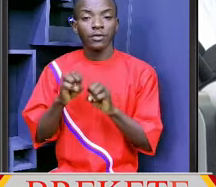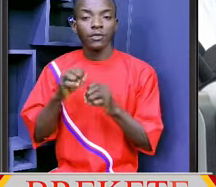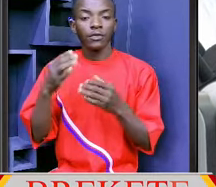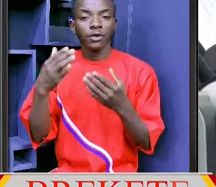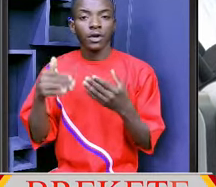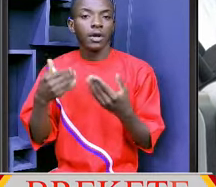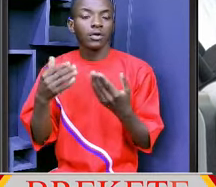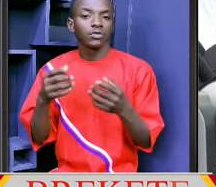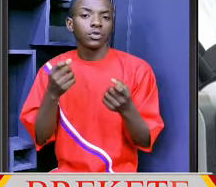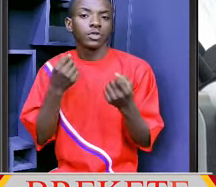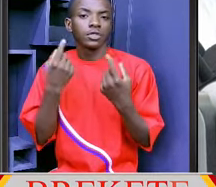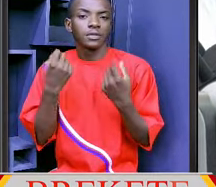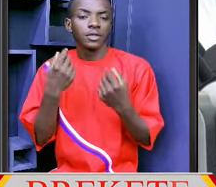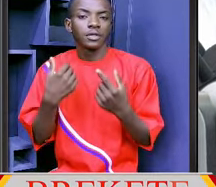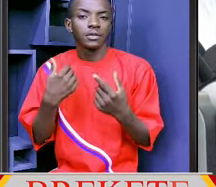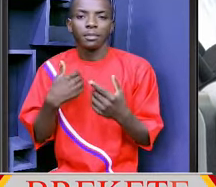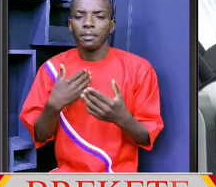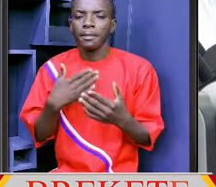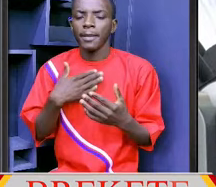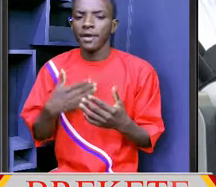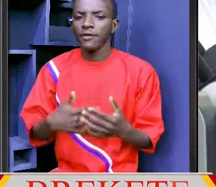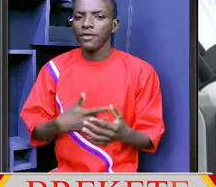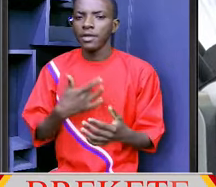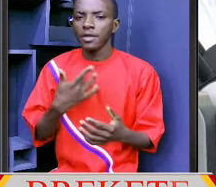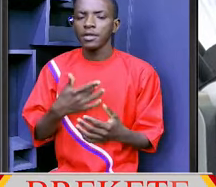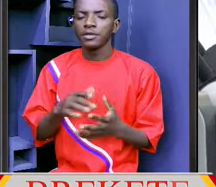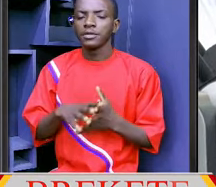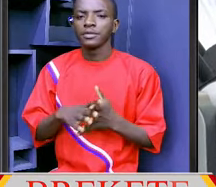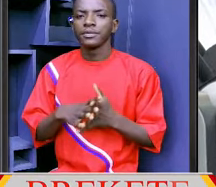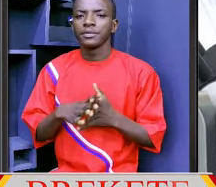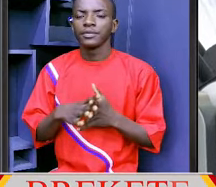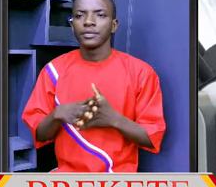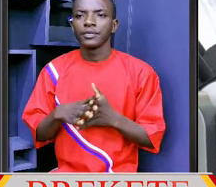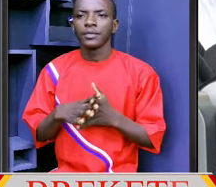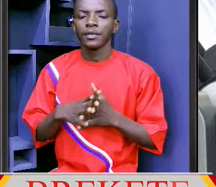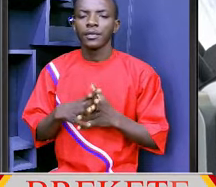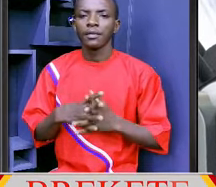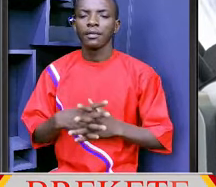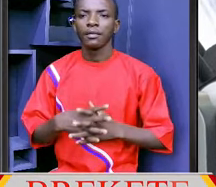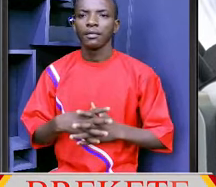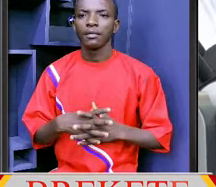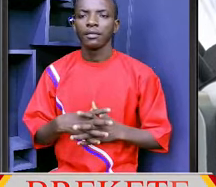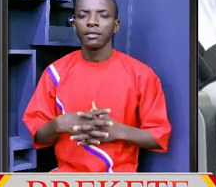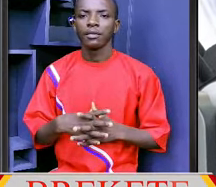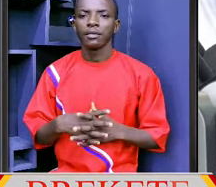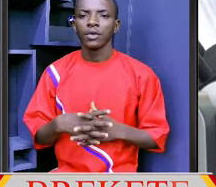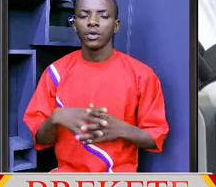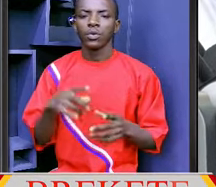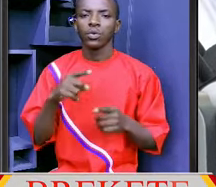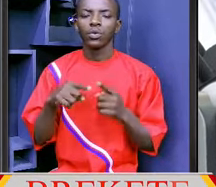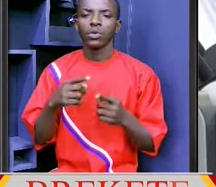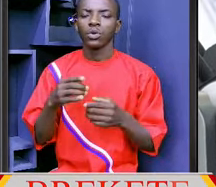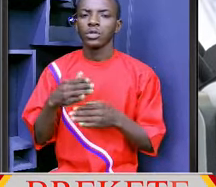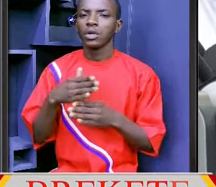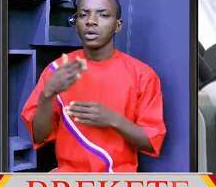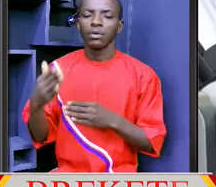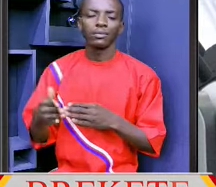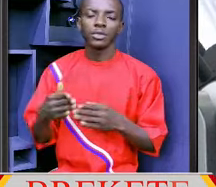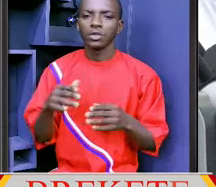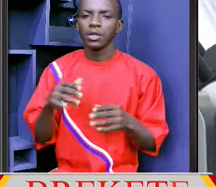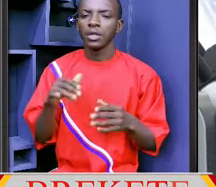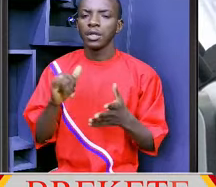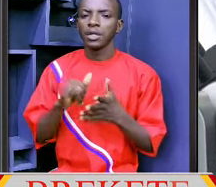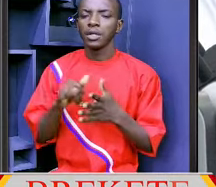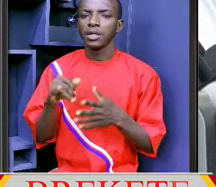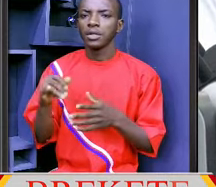But I don't know how to express my feelings. We cannot. God has not tried at all. When you say at all,